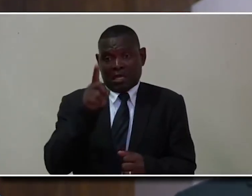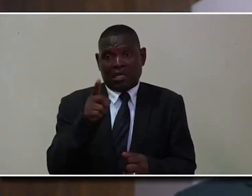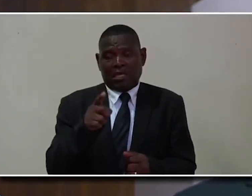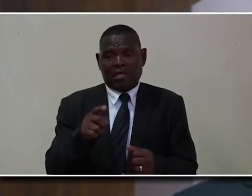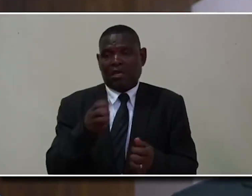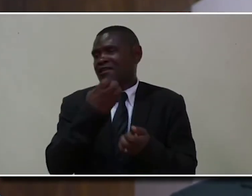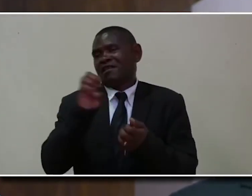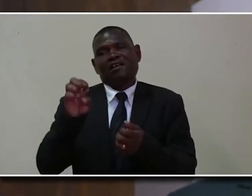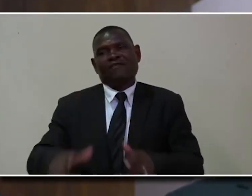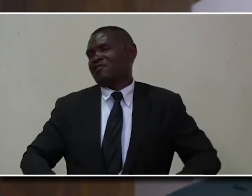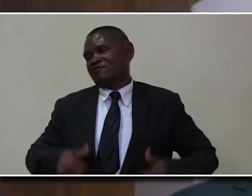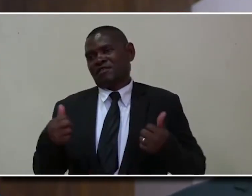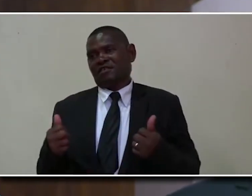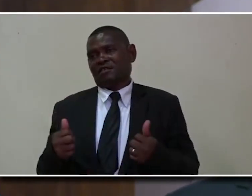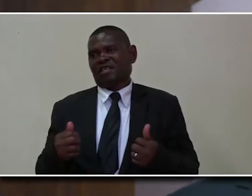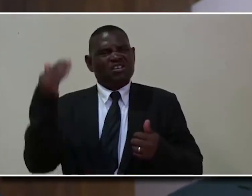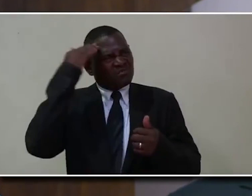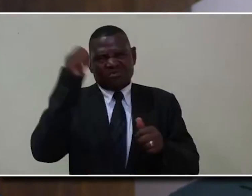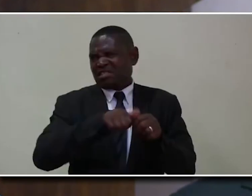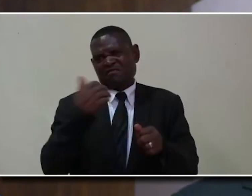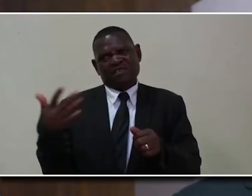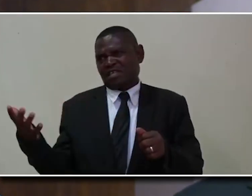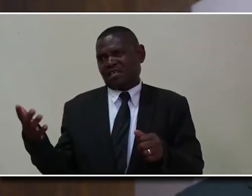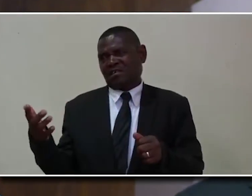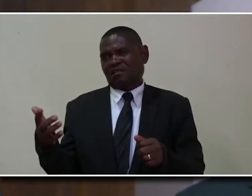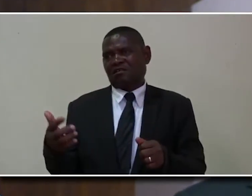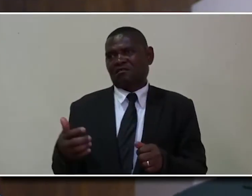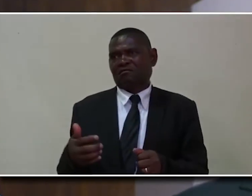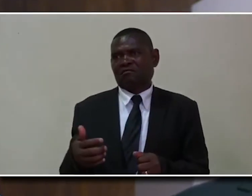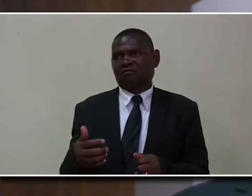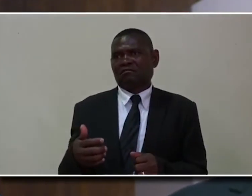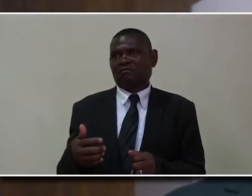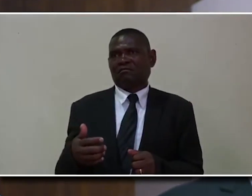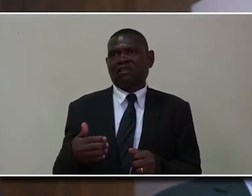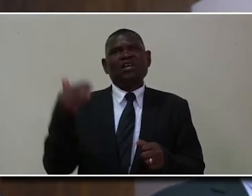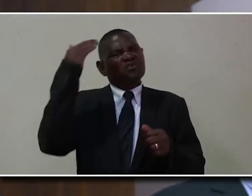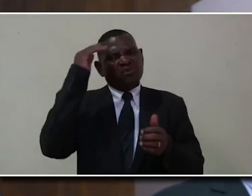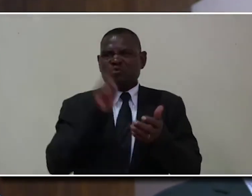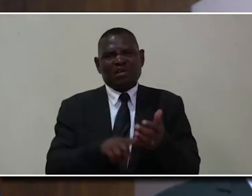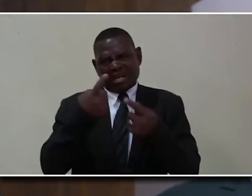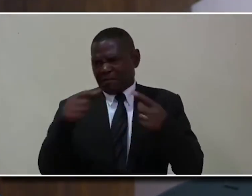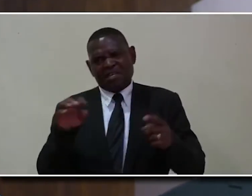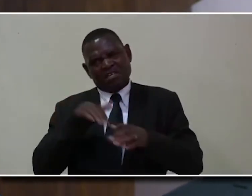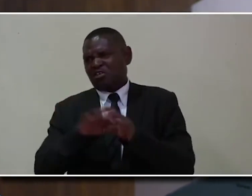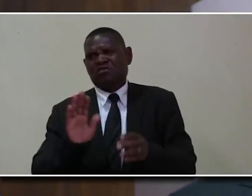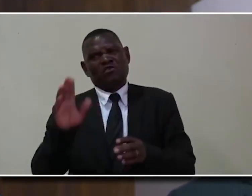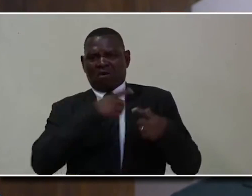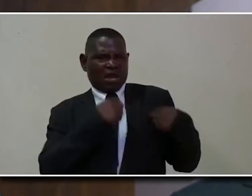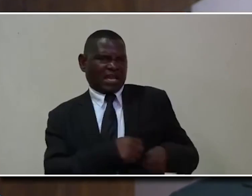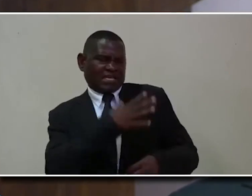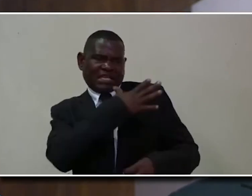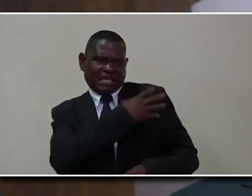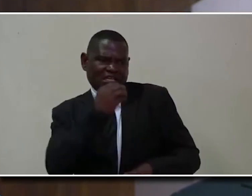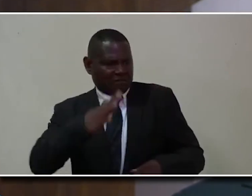wamuyaya ndiposa pezeka. He knows everything. Adziwa zinthu zonse. He knows what is happening in your heart, he knows what is happening in my heart.